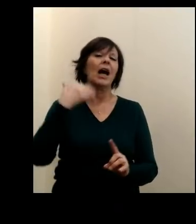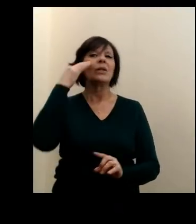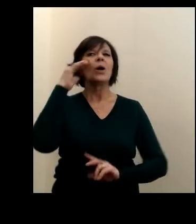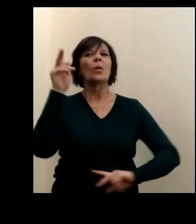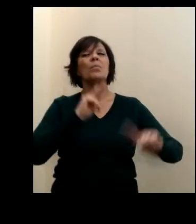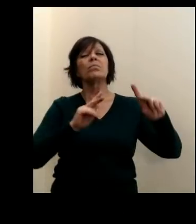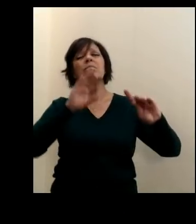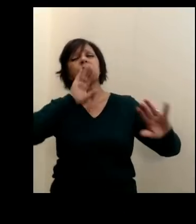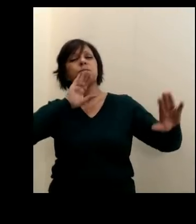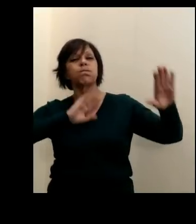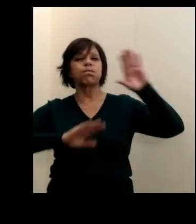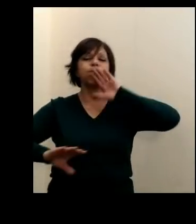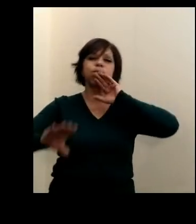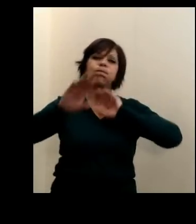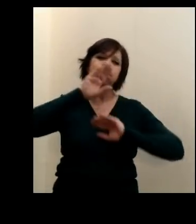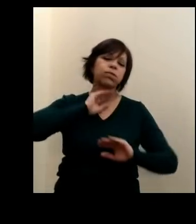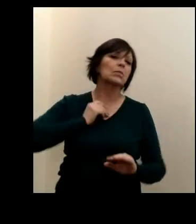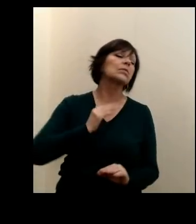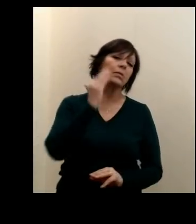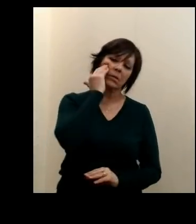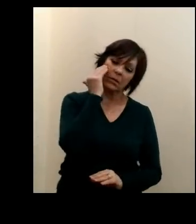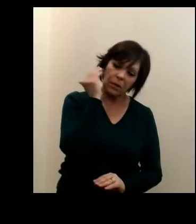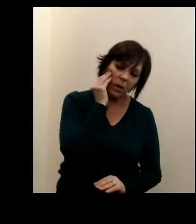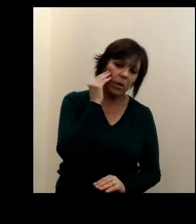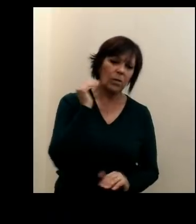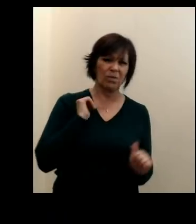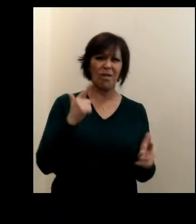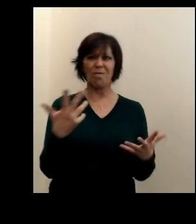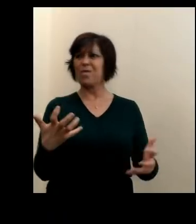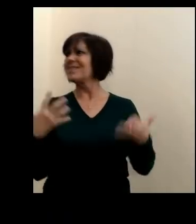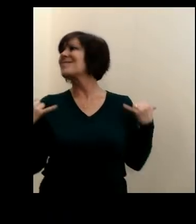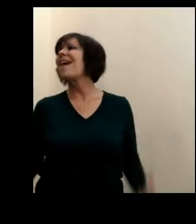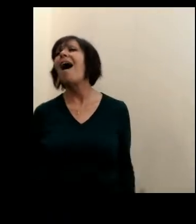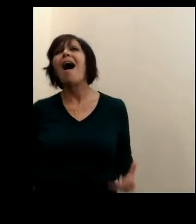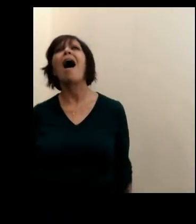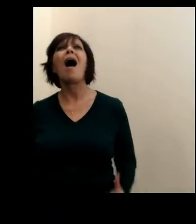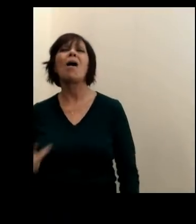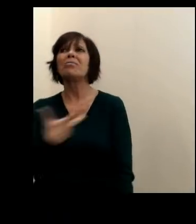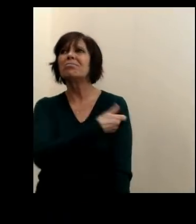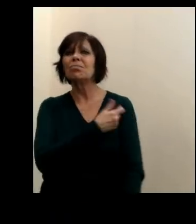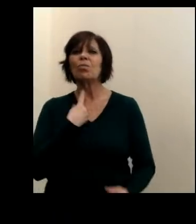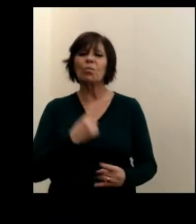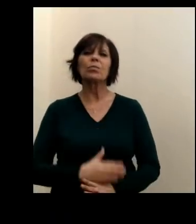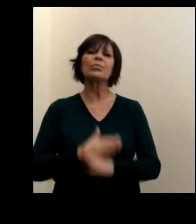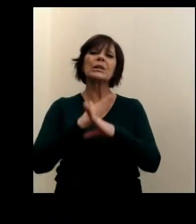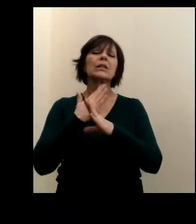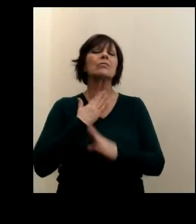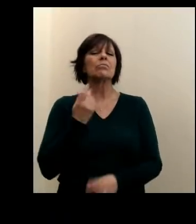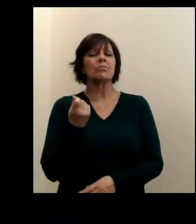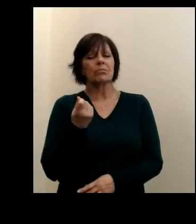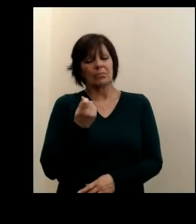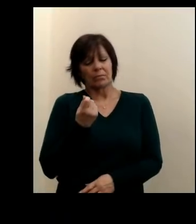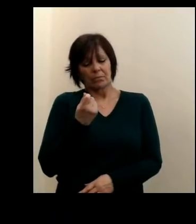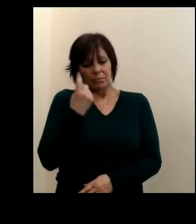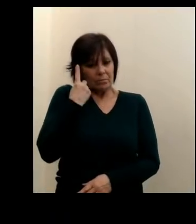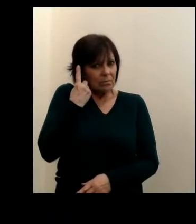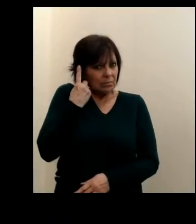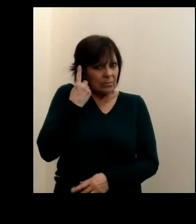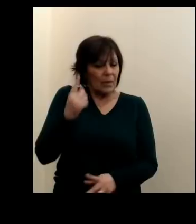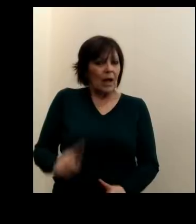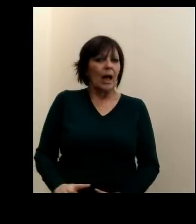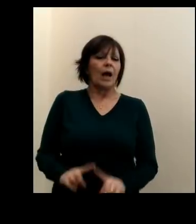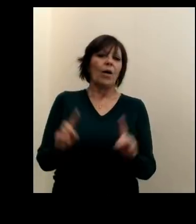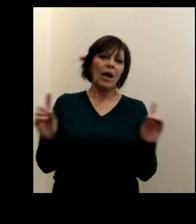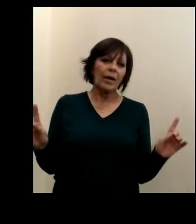so frustrated. Like, we all want to get our vaccine now. We all want to get as protected as soon as possible.